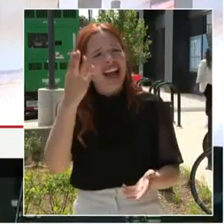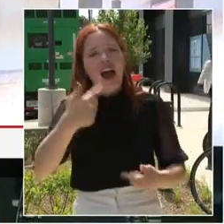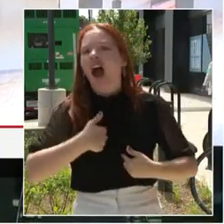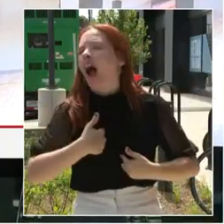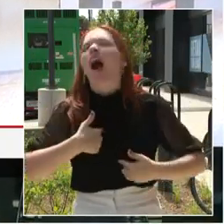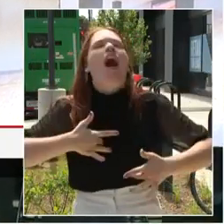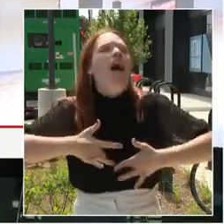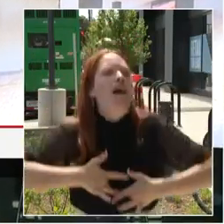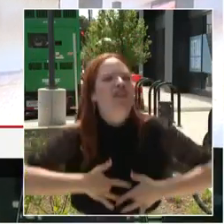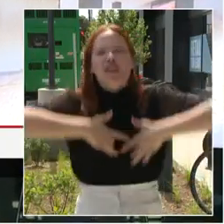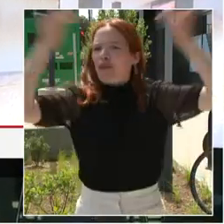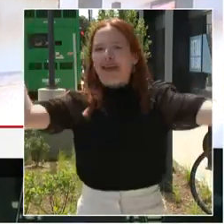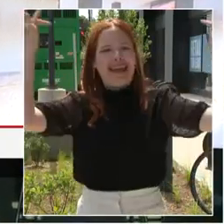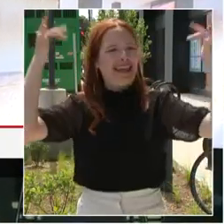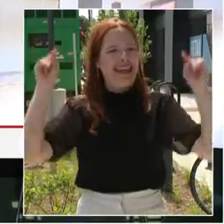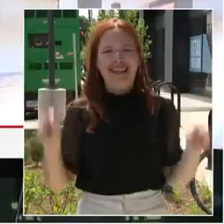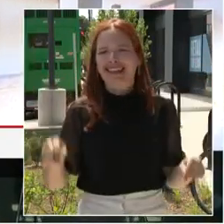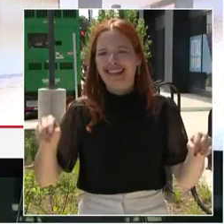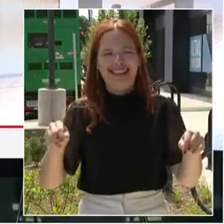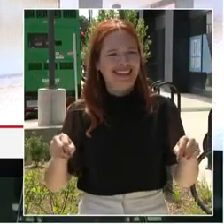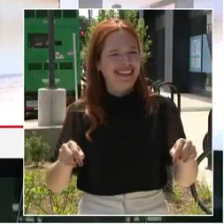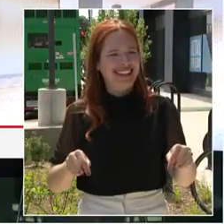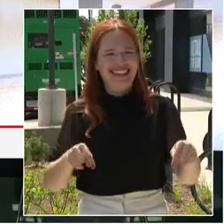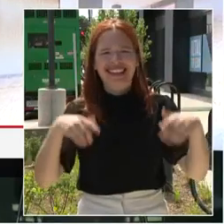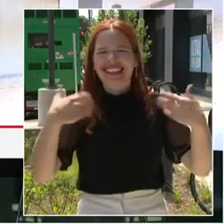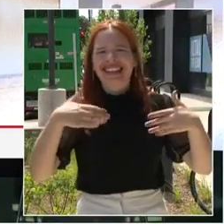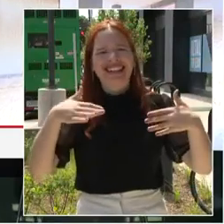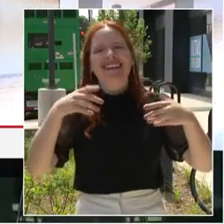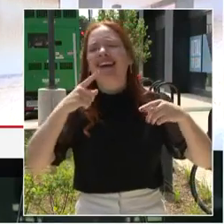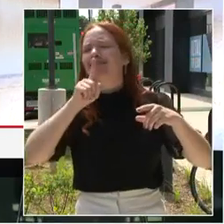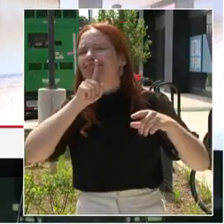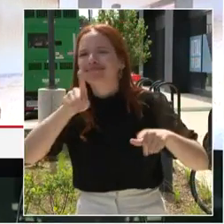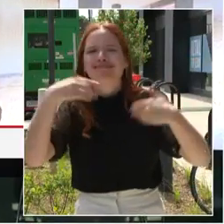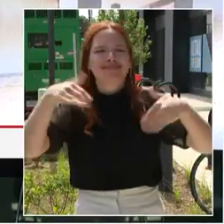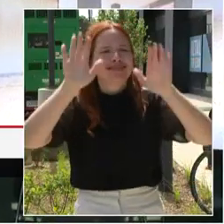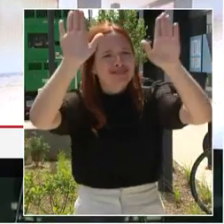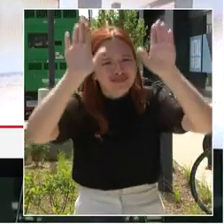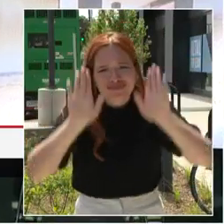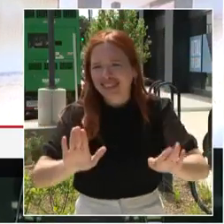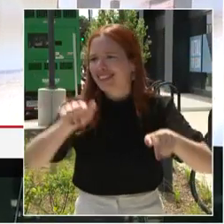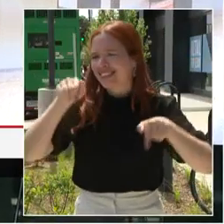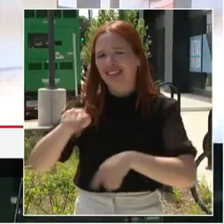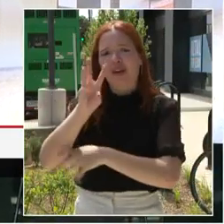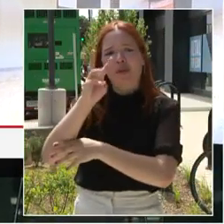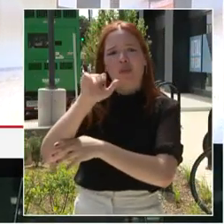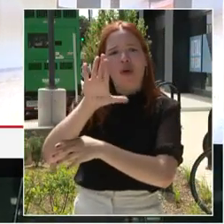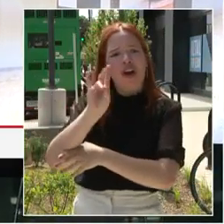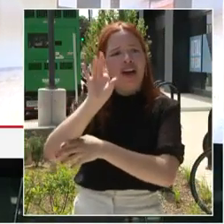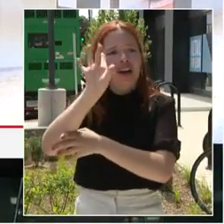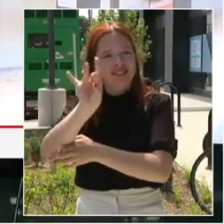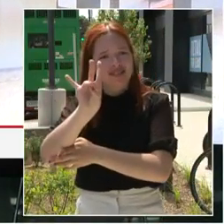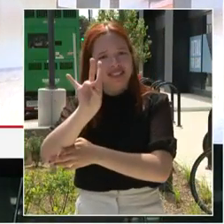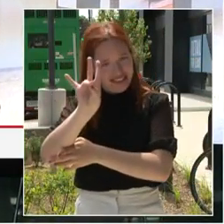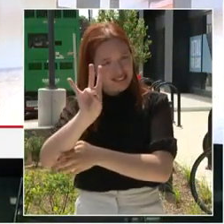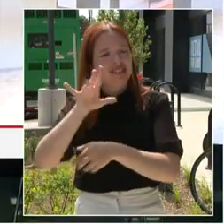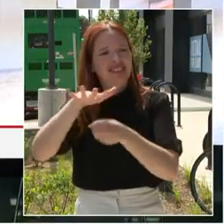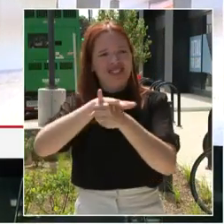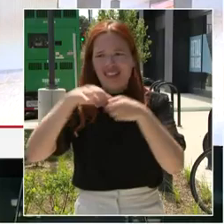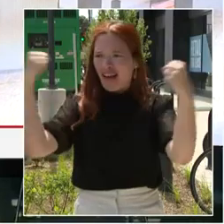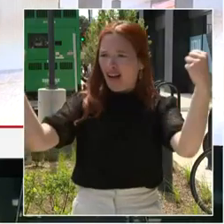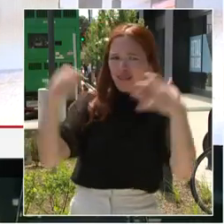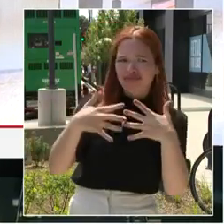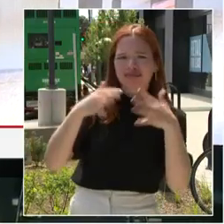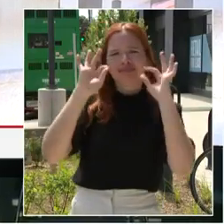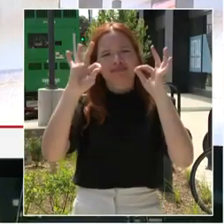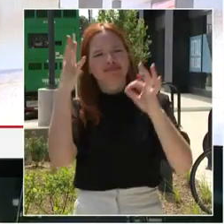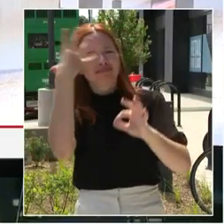here in Ward 7 with everyone gathered to celebrate this beautiful